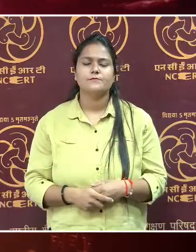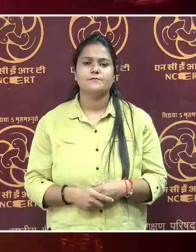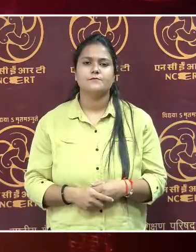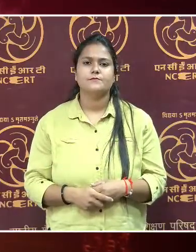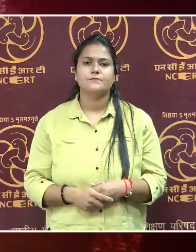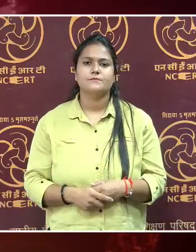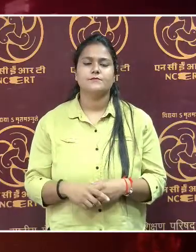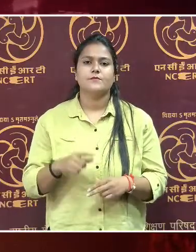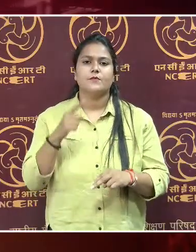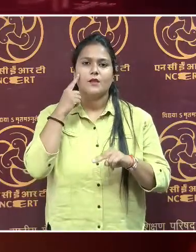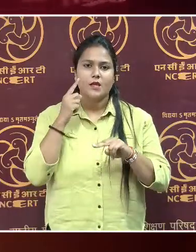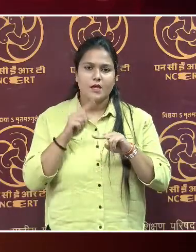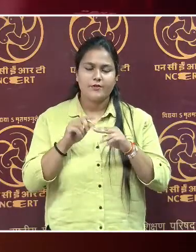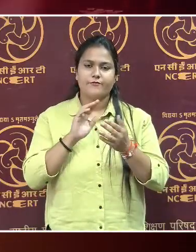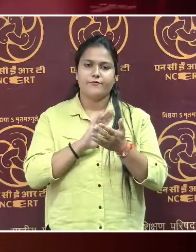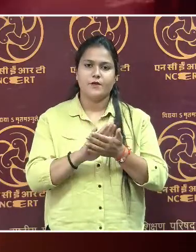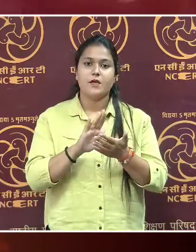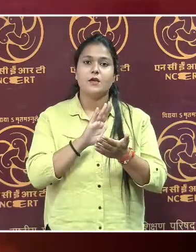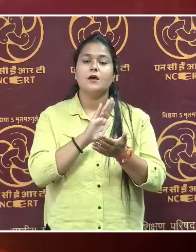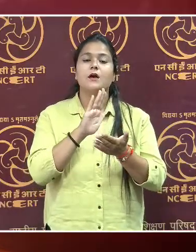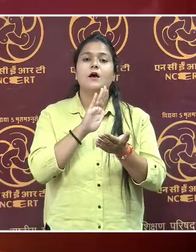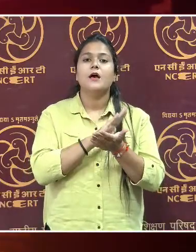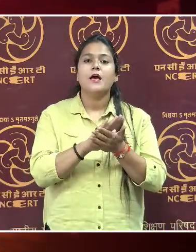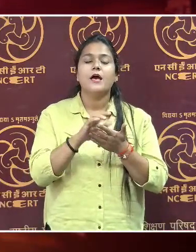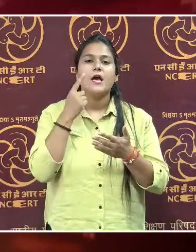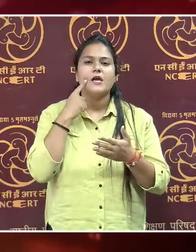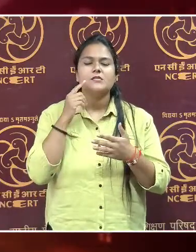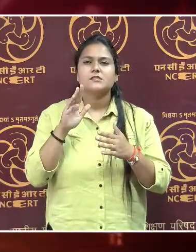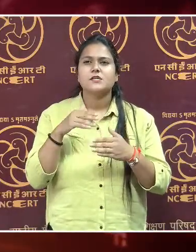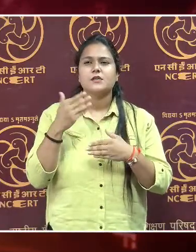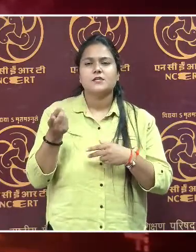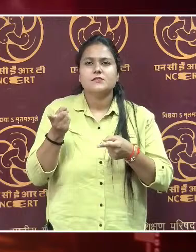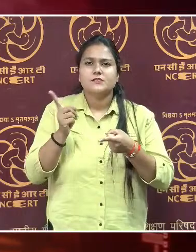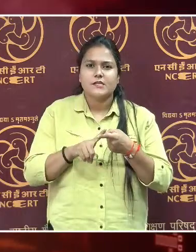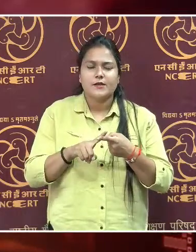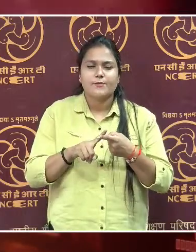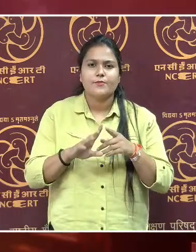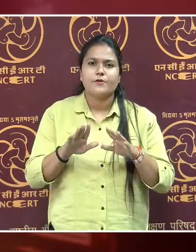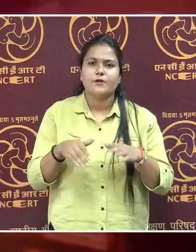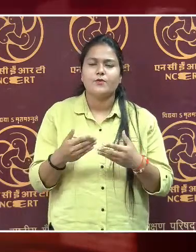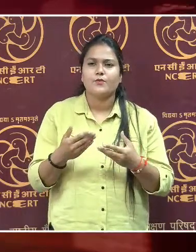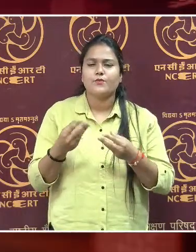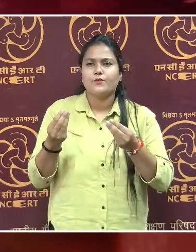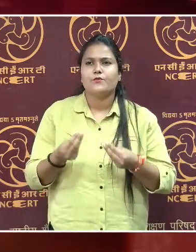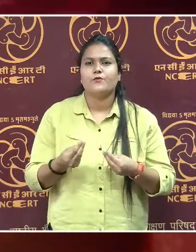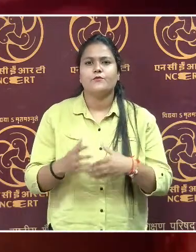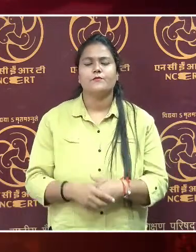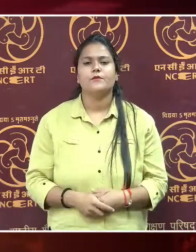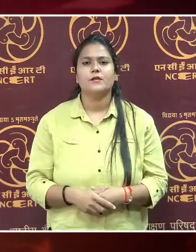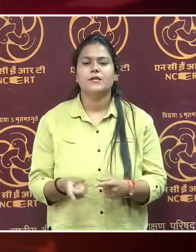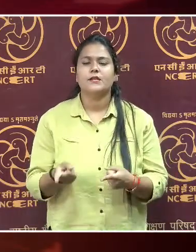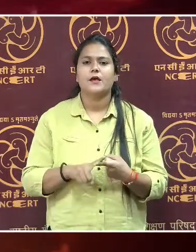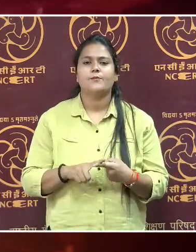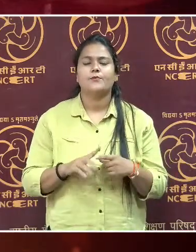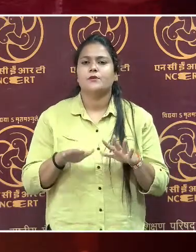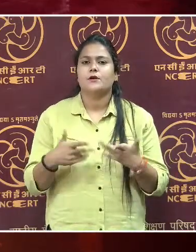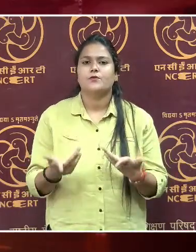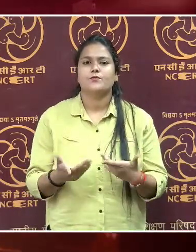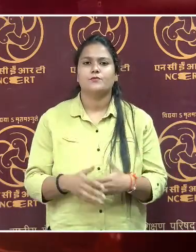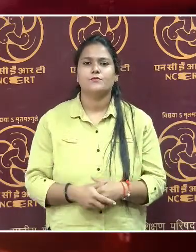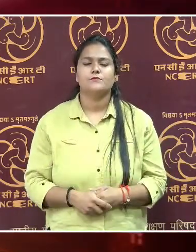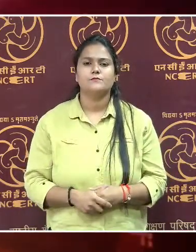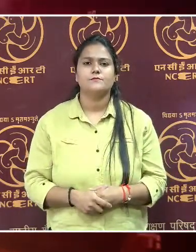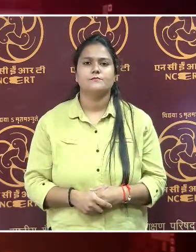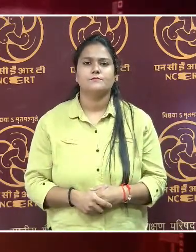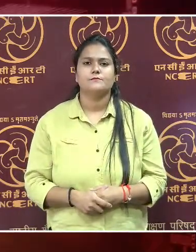hearing loss exist and how do they occur. Yeah, as I've told you about the anatomy, I'll just